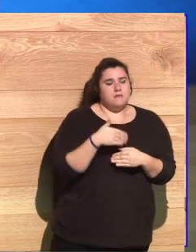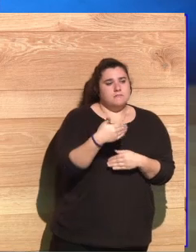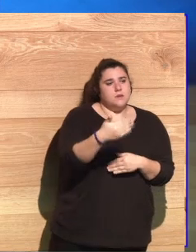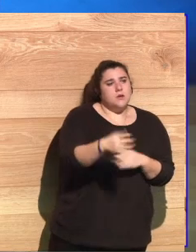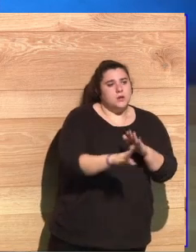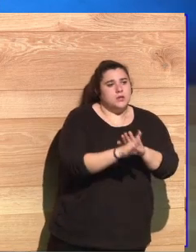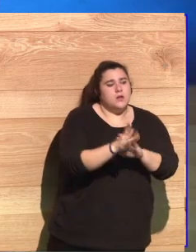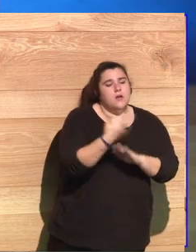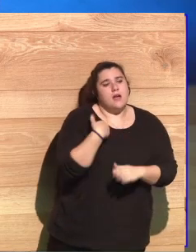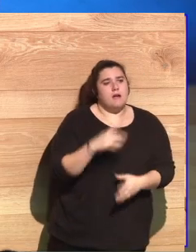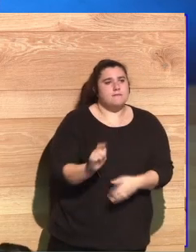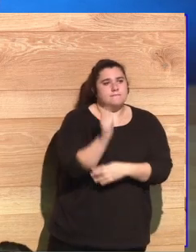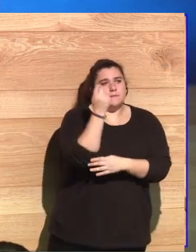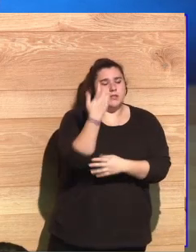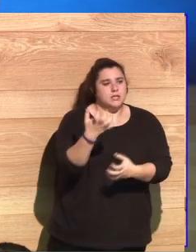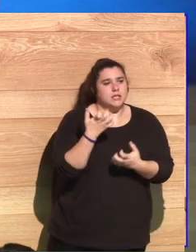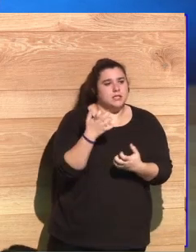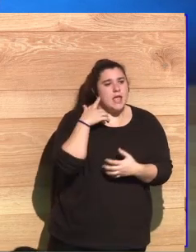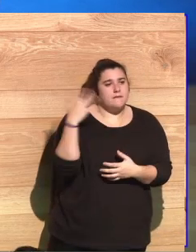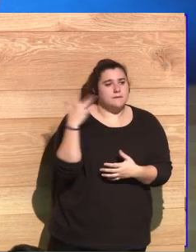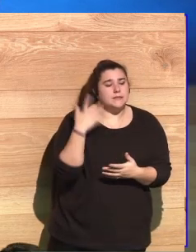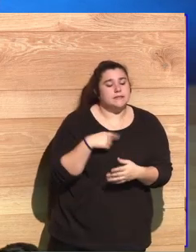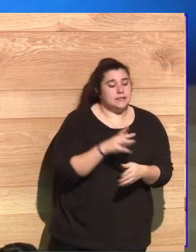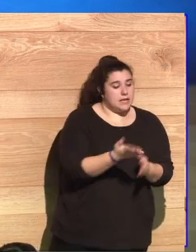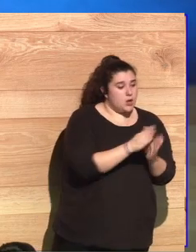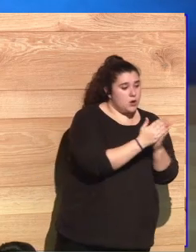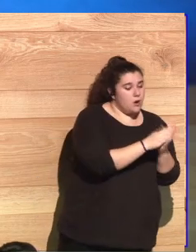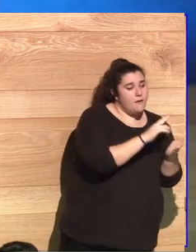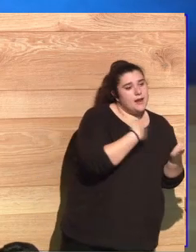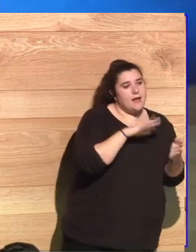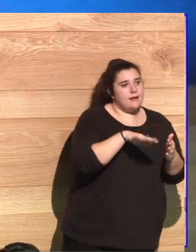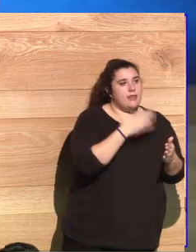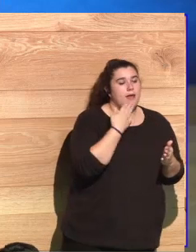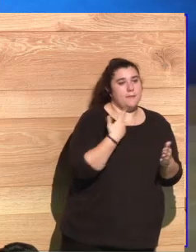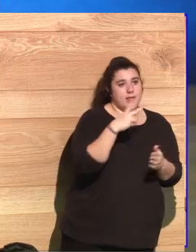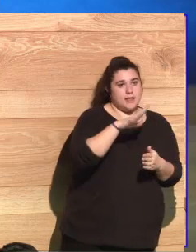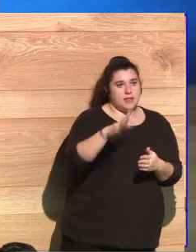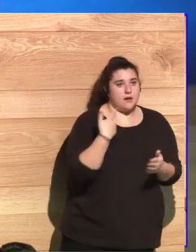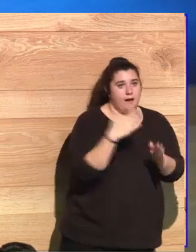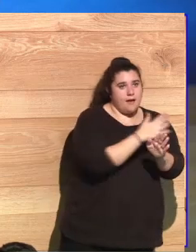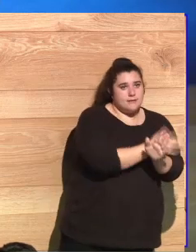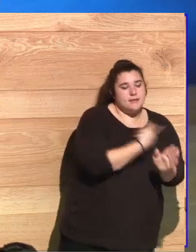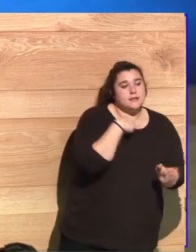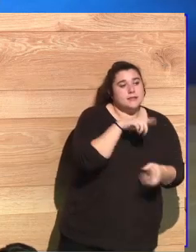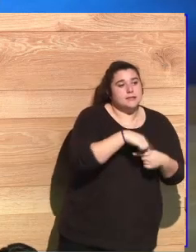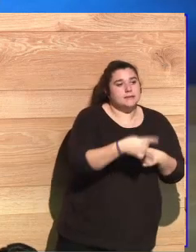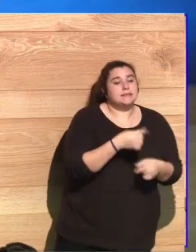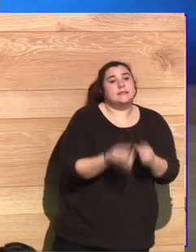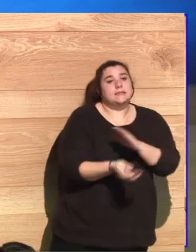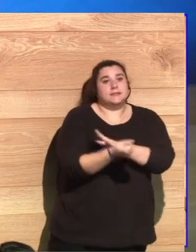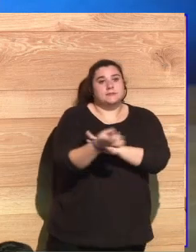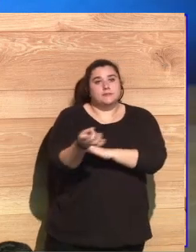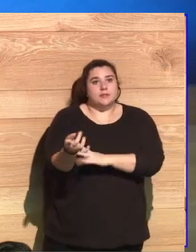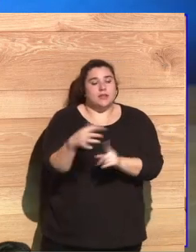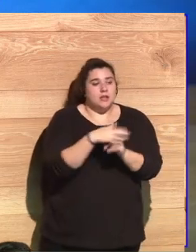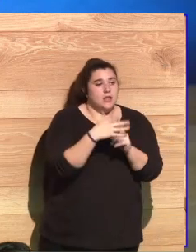so he really had to succeed in life. He wanted to publish a novel before being 25, and all these